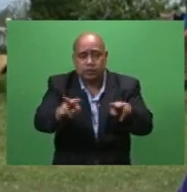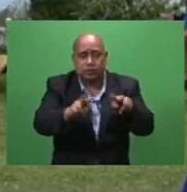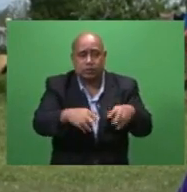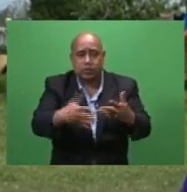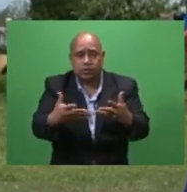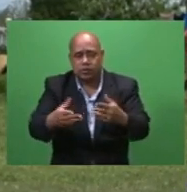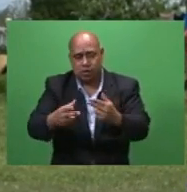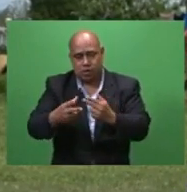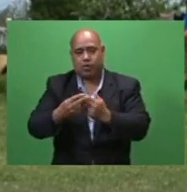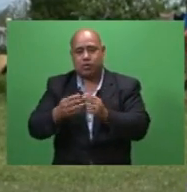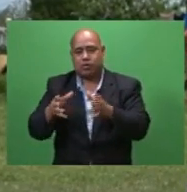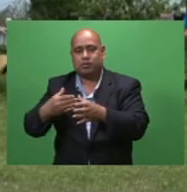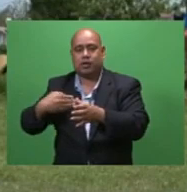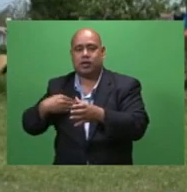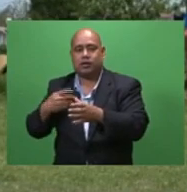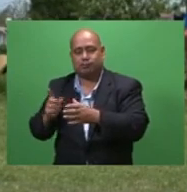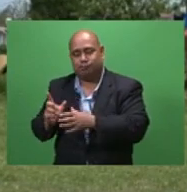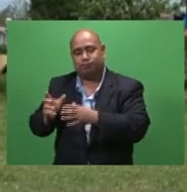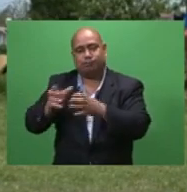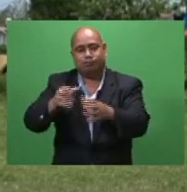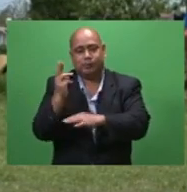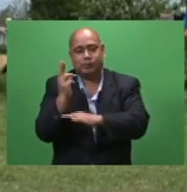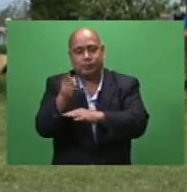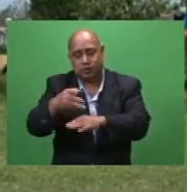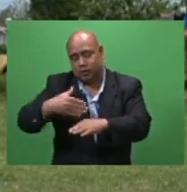Health and even from the